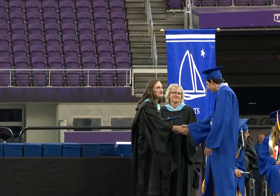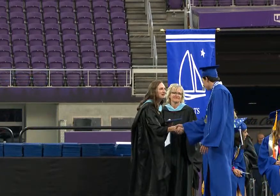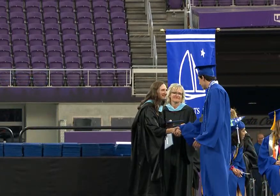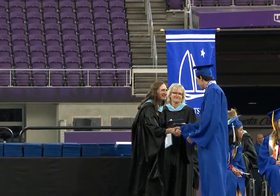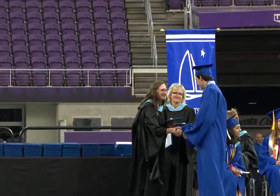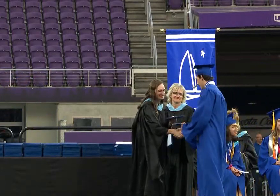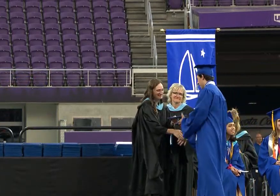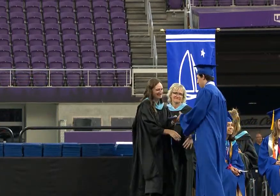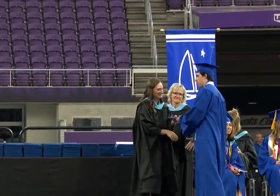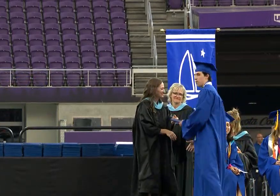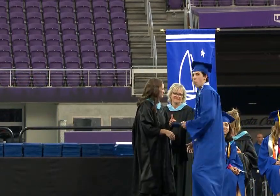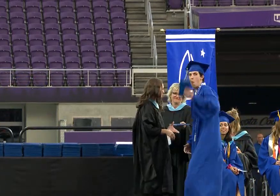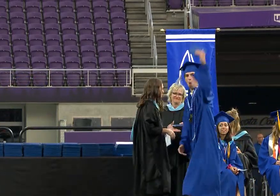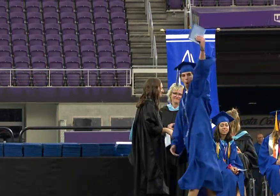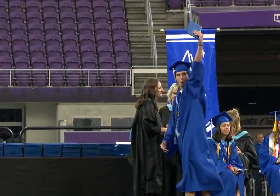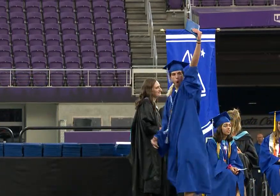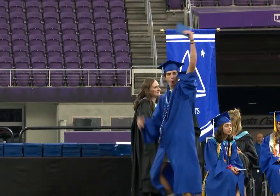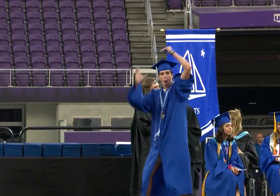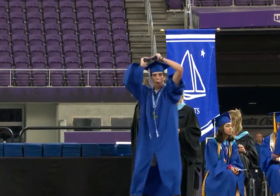Kylie Nelson.